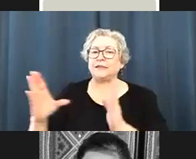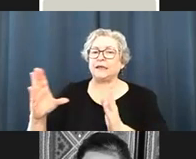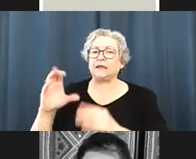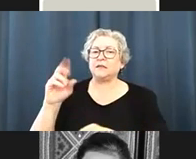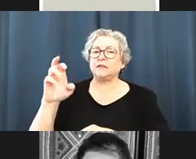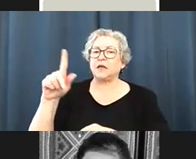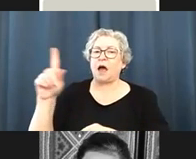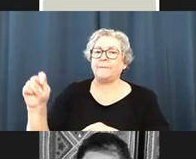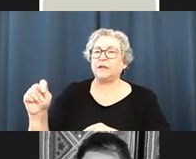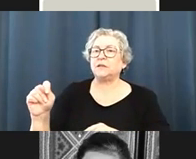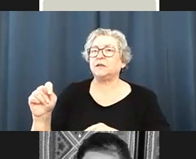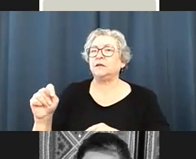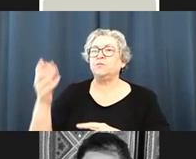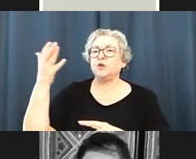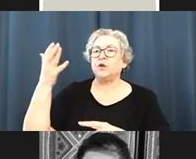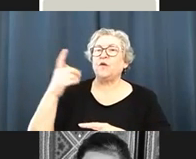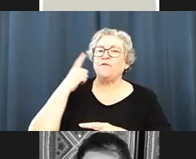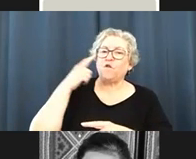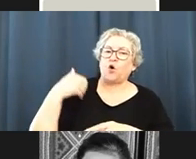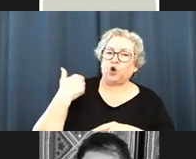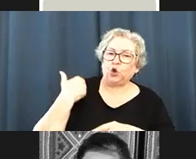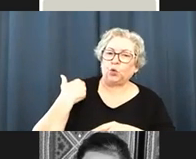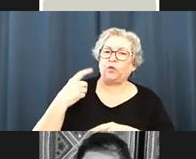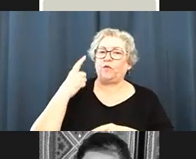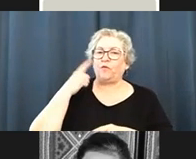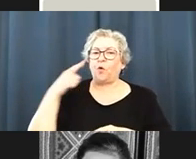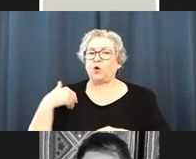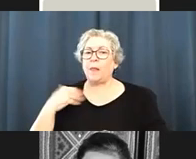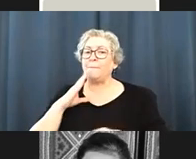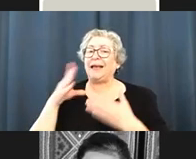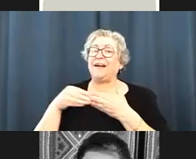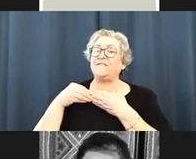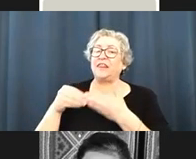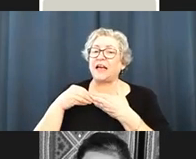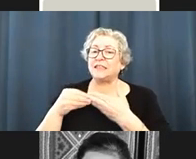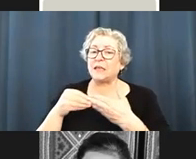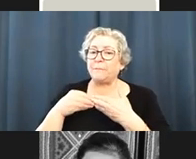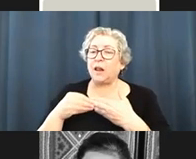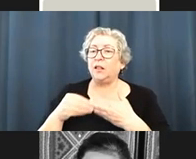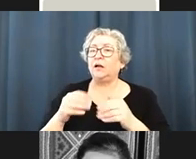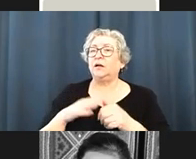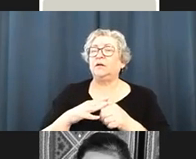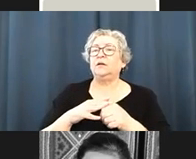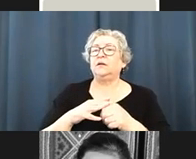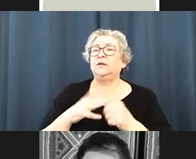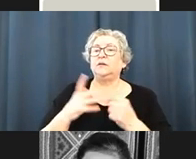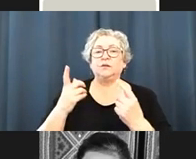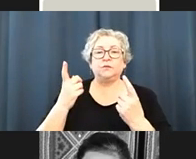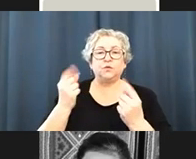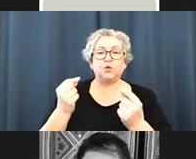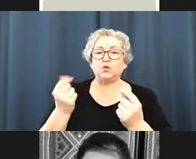by youth for youth. Meeting youth where they are, being flexible. Asking the youth as we develop and do